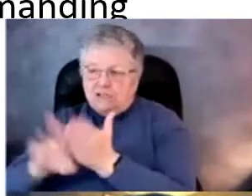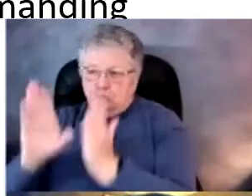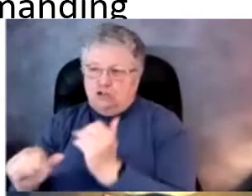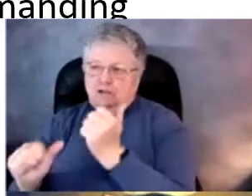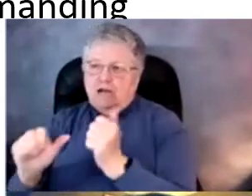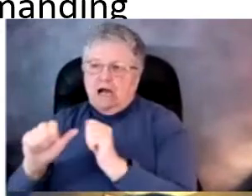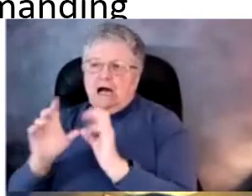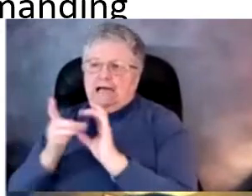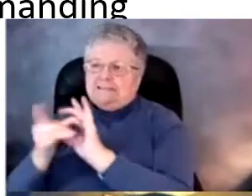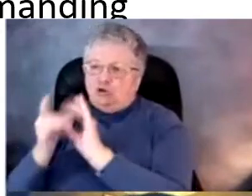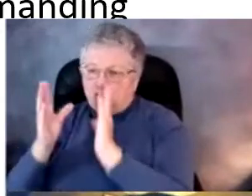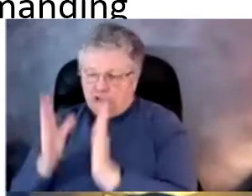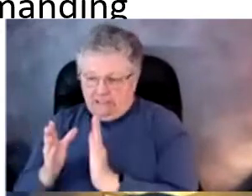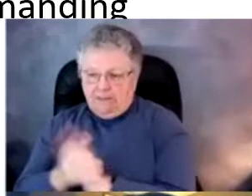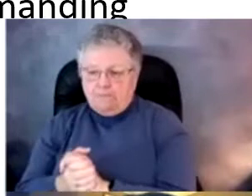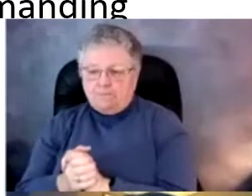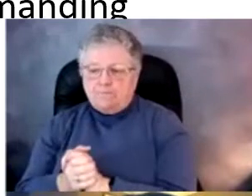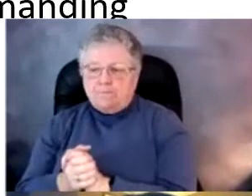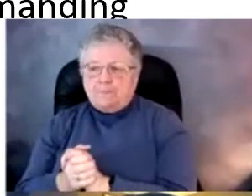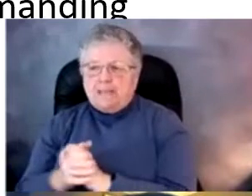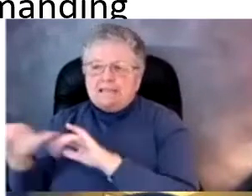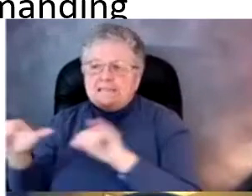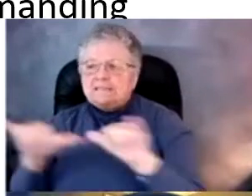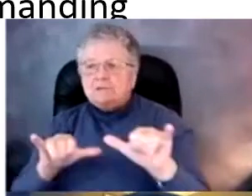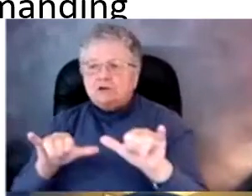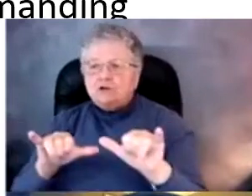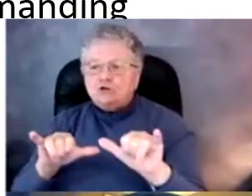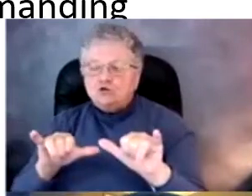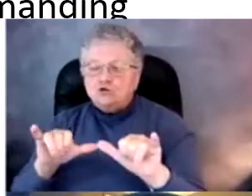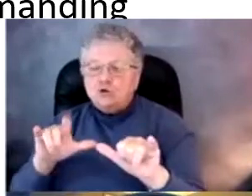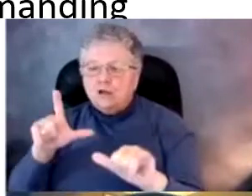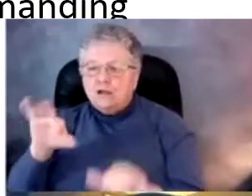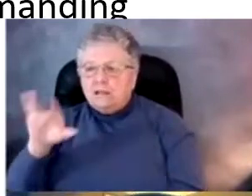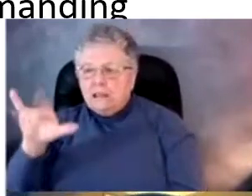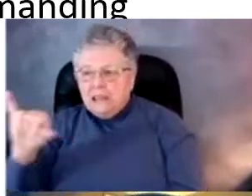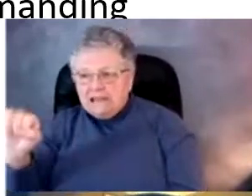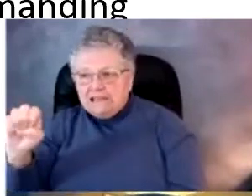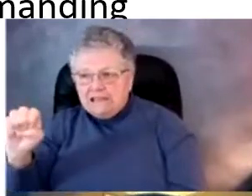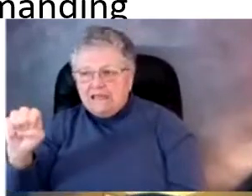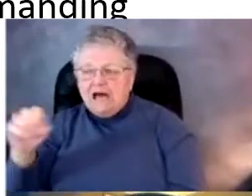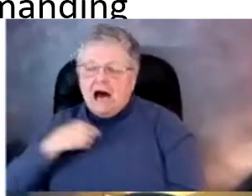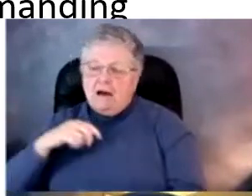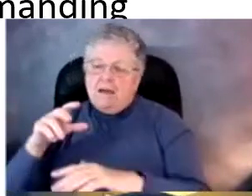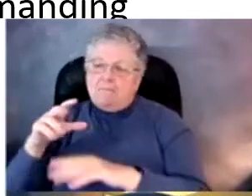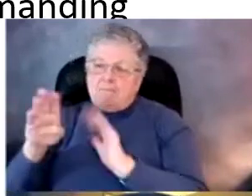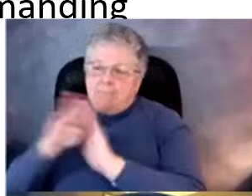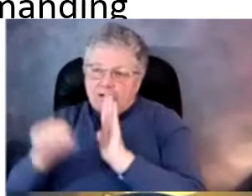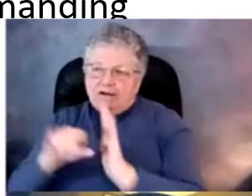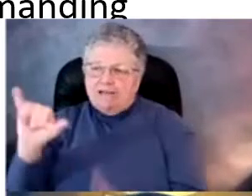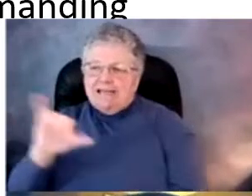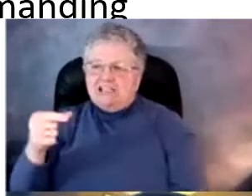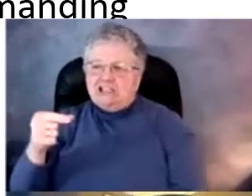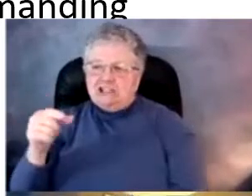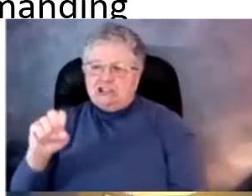RTC Rural. And similar to Lillie, I'm trained as a geographer. And so it's been super fun to sort of apply our research to